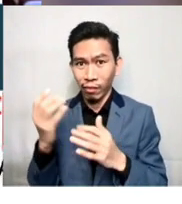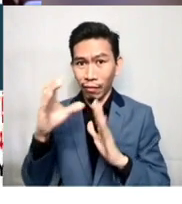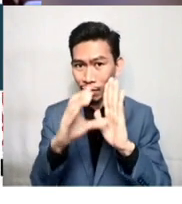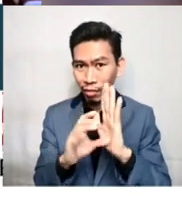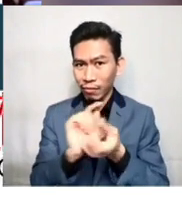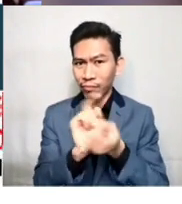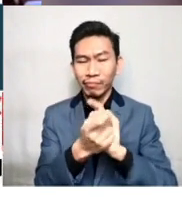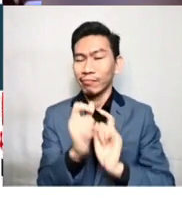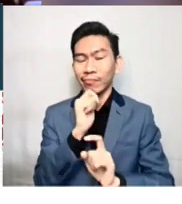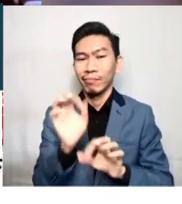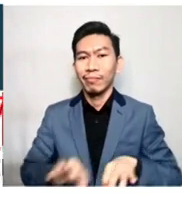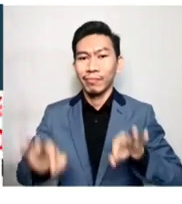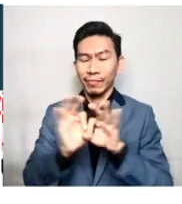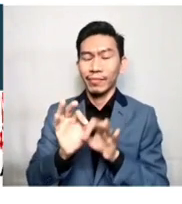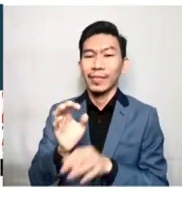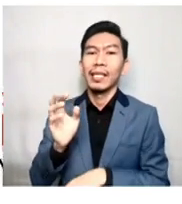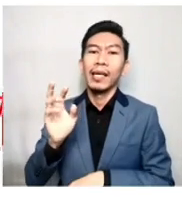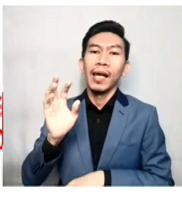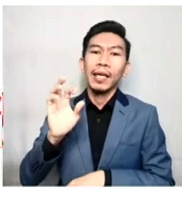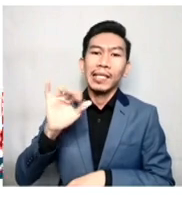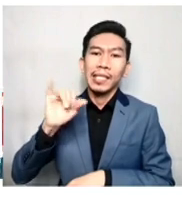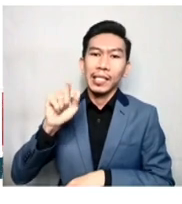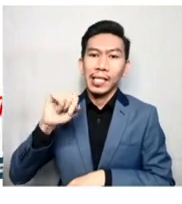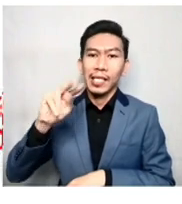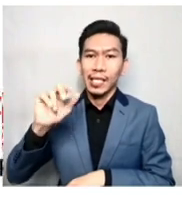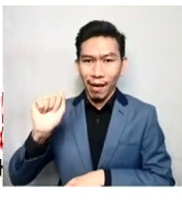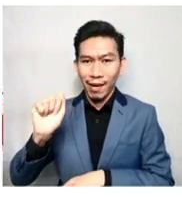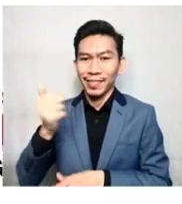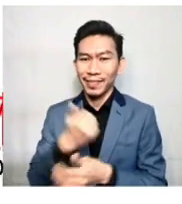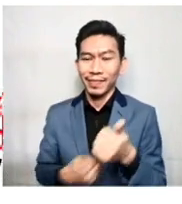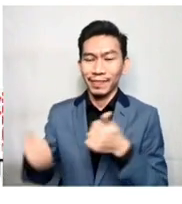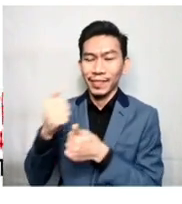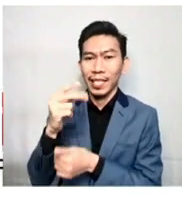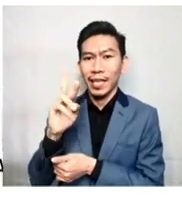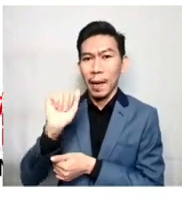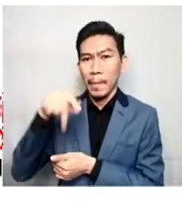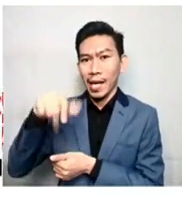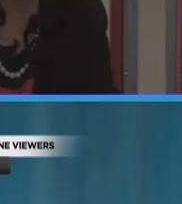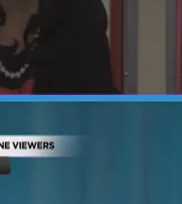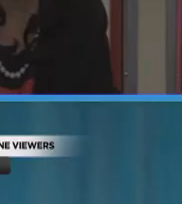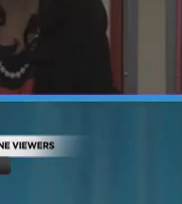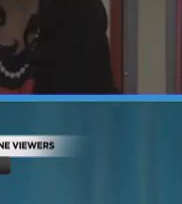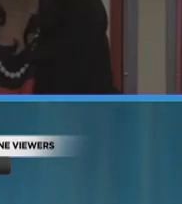amendments. Cristina Palabay, Secretary General of Karapatan, nice to talk to you again, and you keep safe.